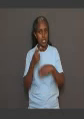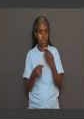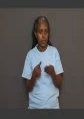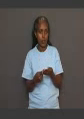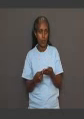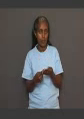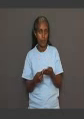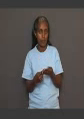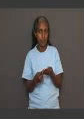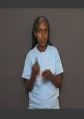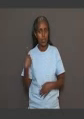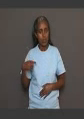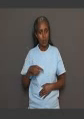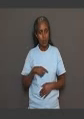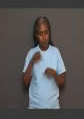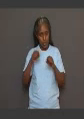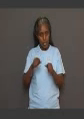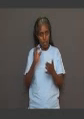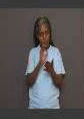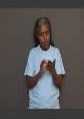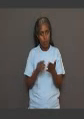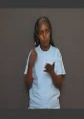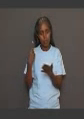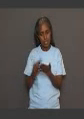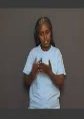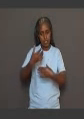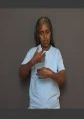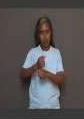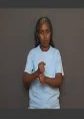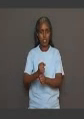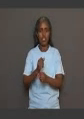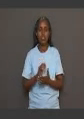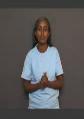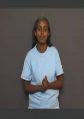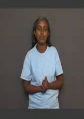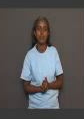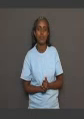Therefore, we can form this conclusion.